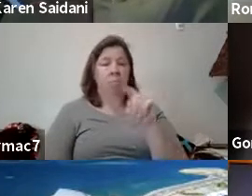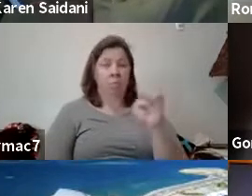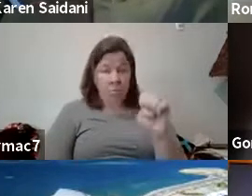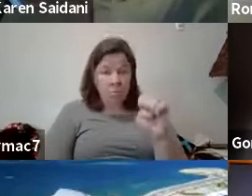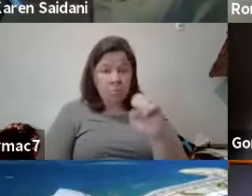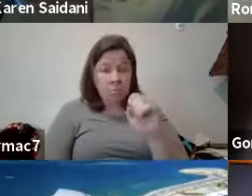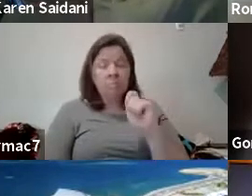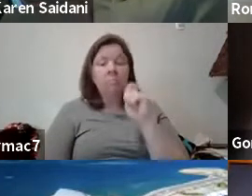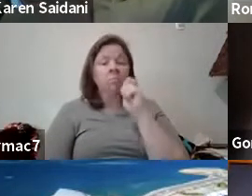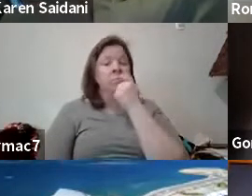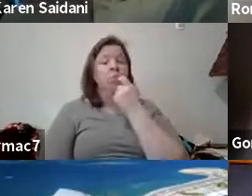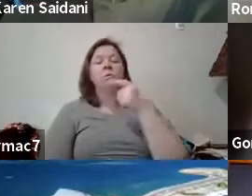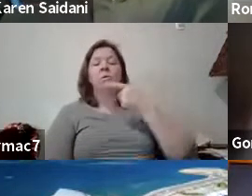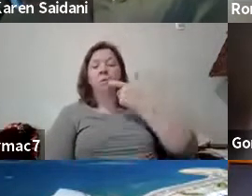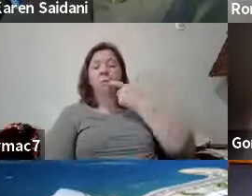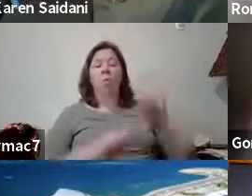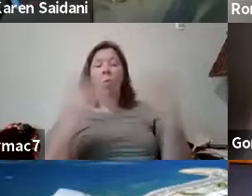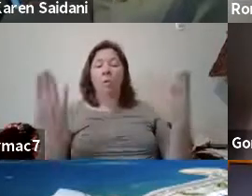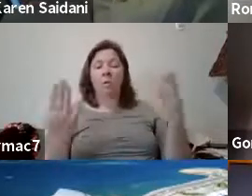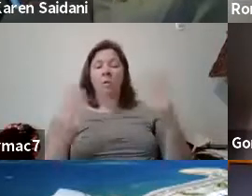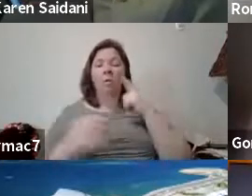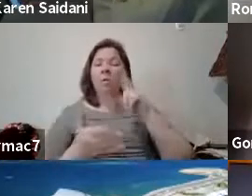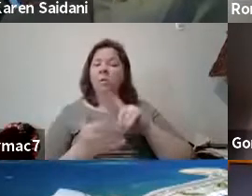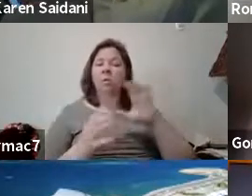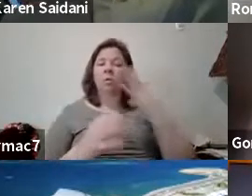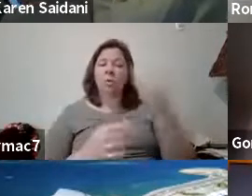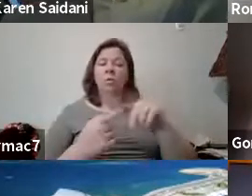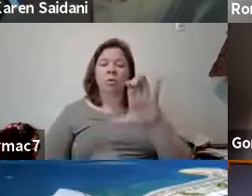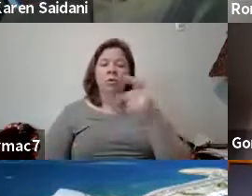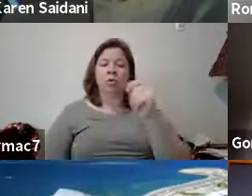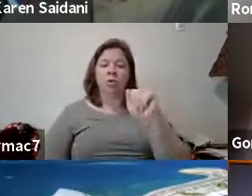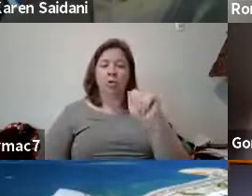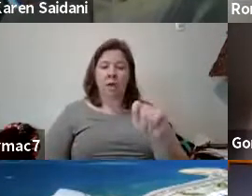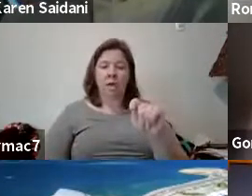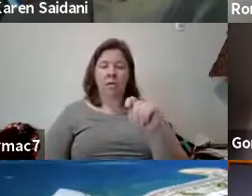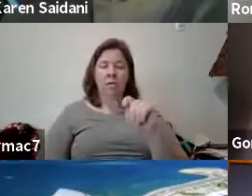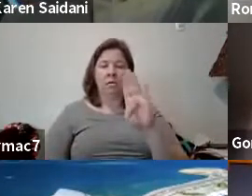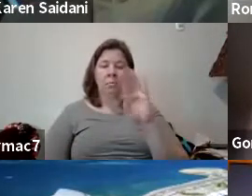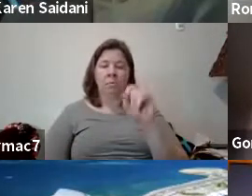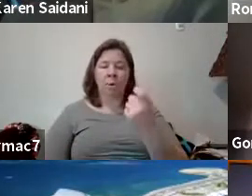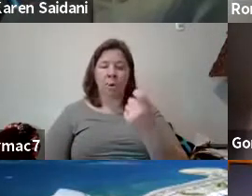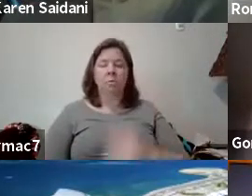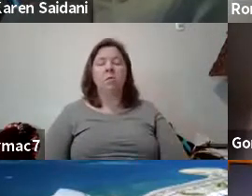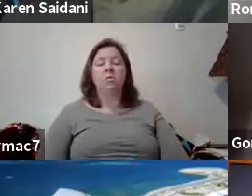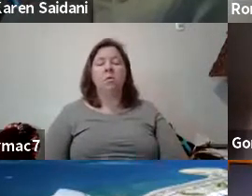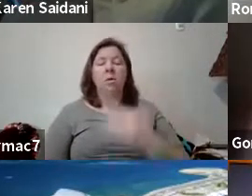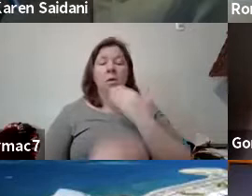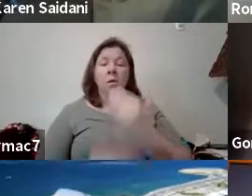your question and then we'll go to the chat box. Thank you. Okay, Marina, thank you very